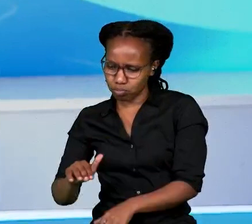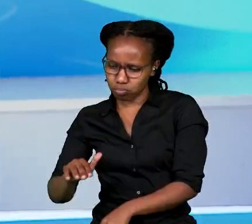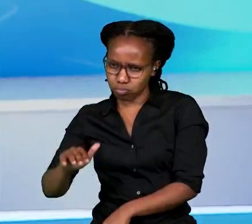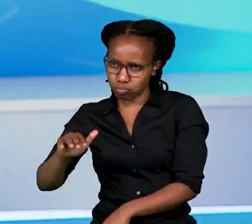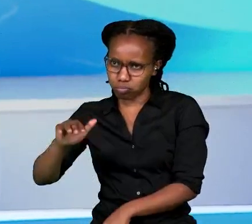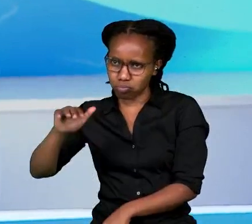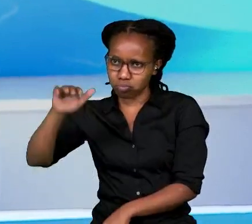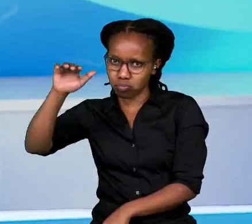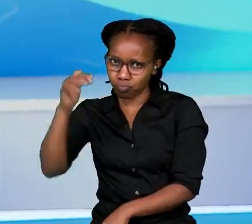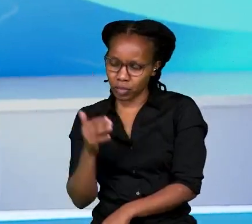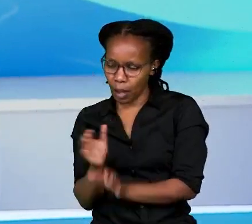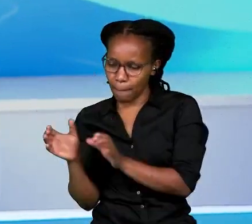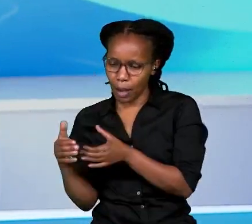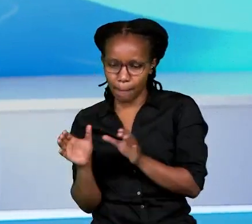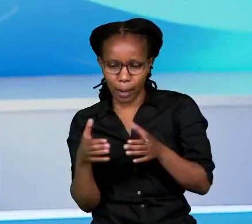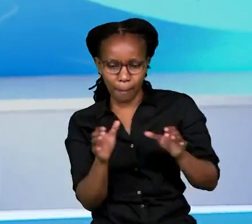of multi-partyism,